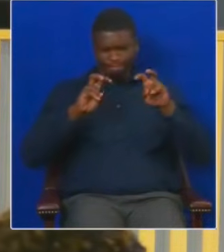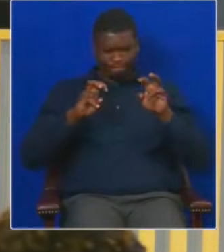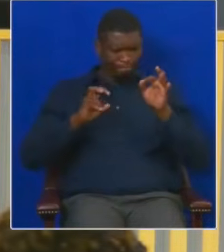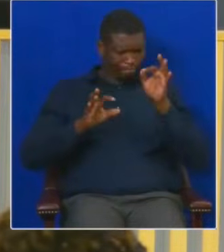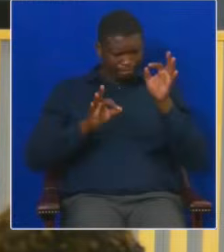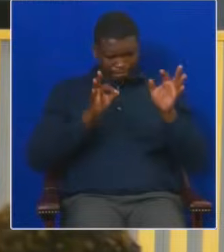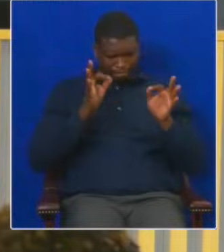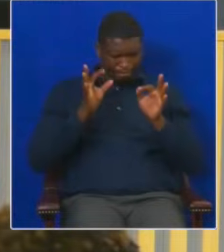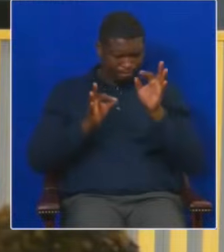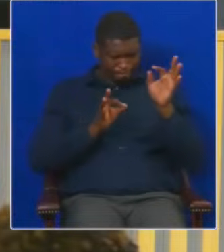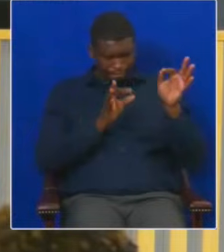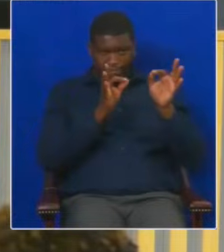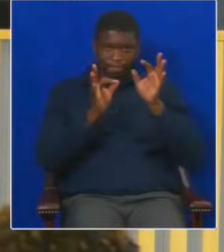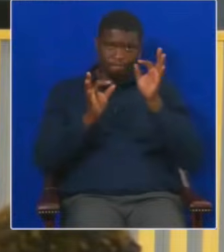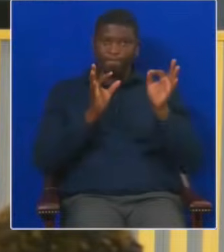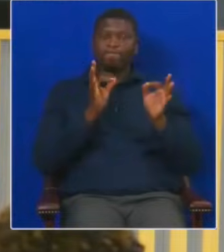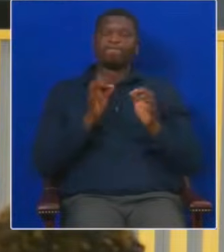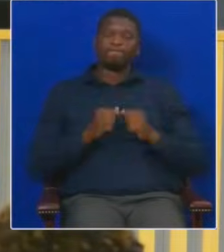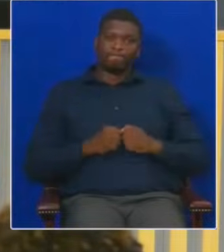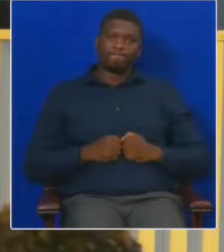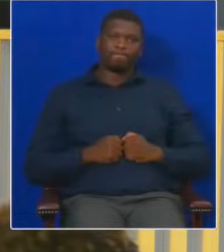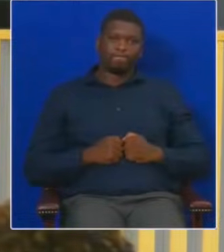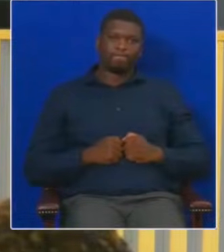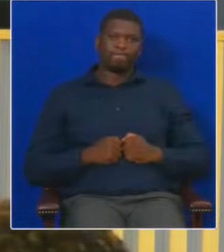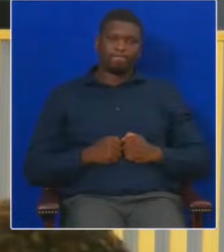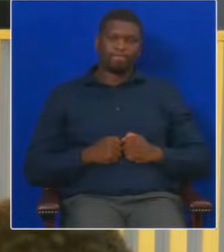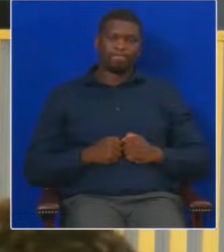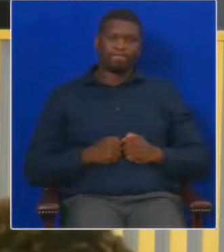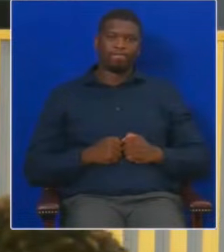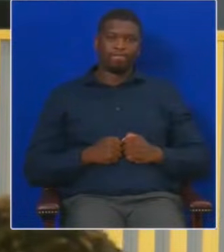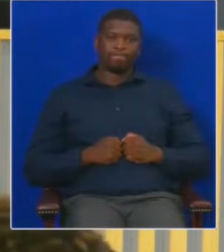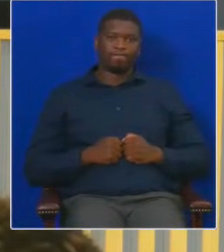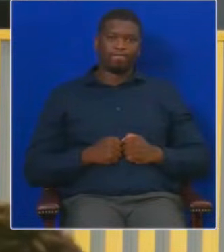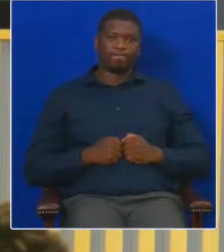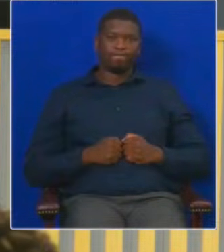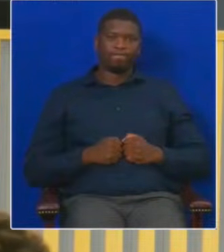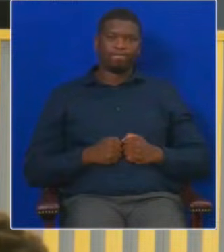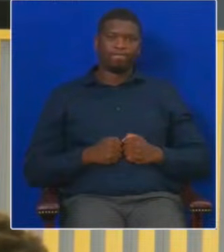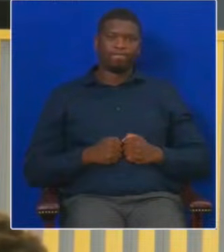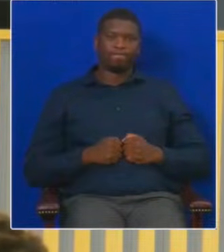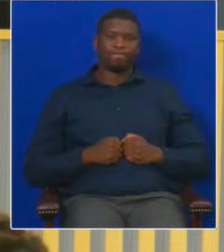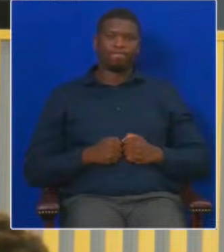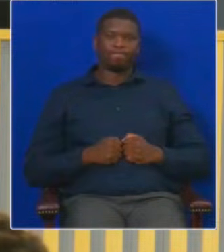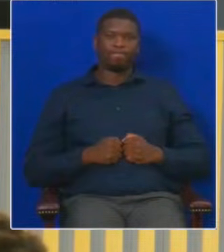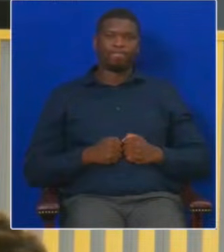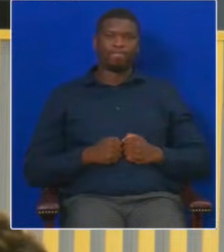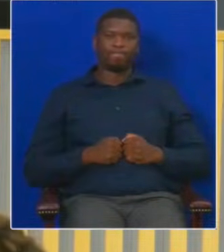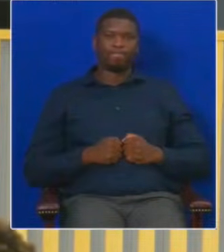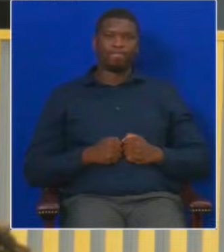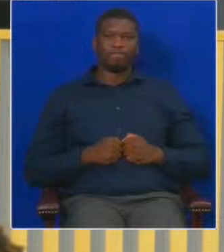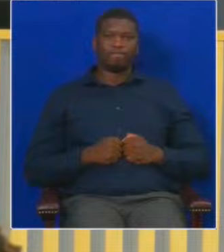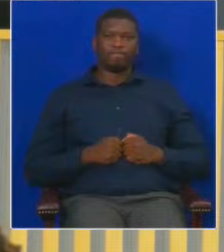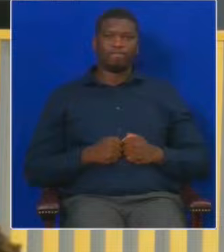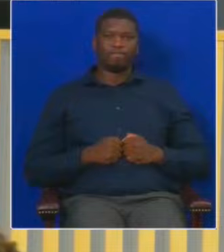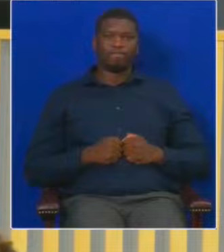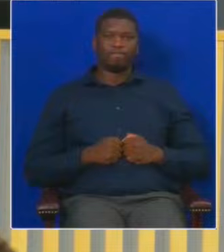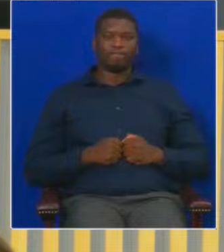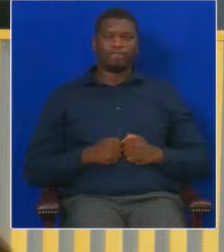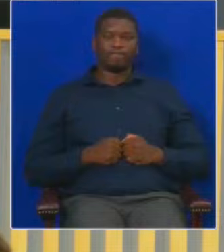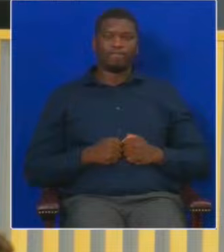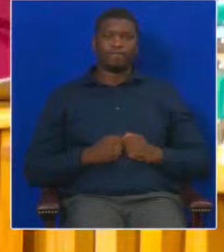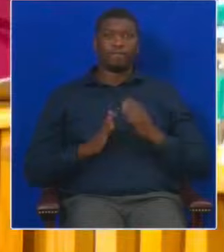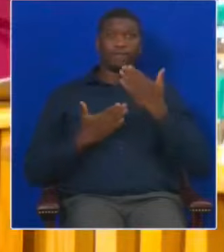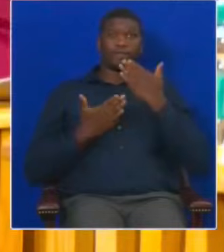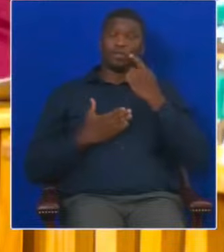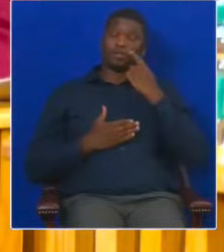Groenbend Correctional Facility to visit the accused person. Thank you, Witness